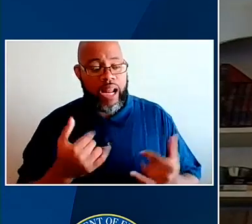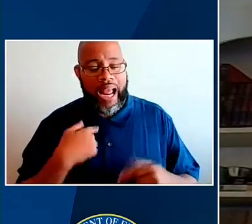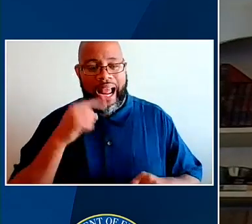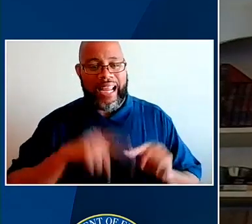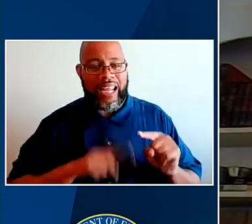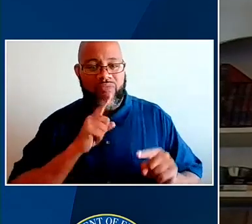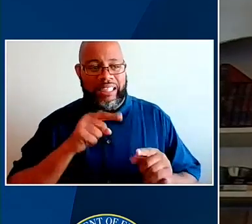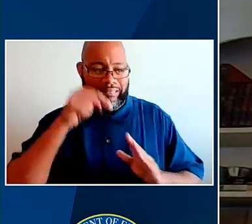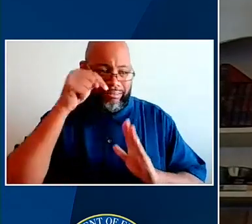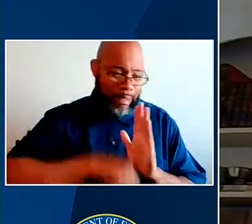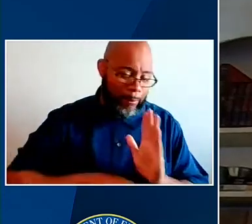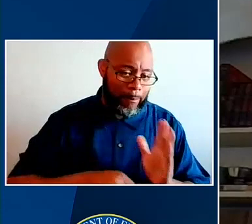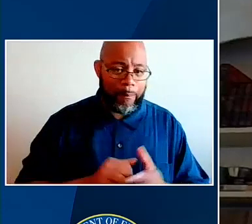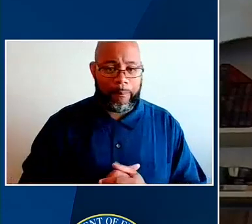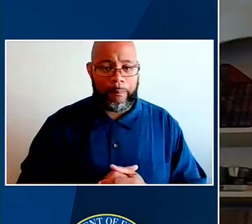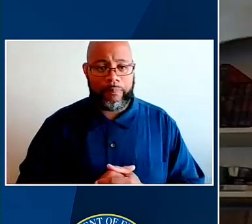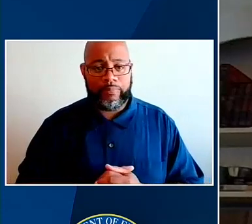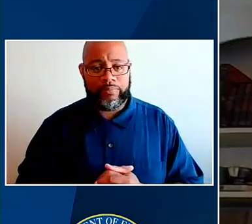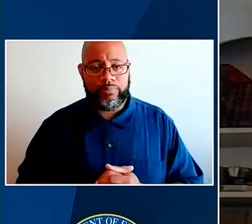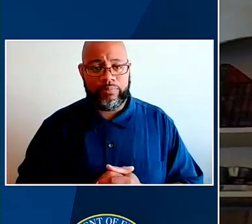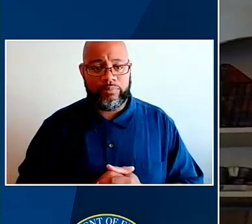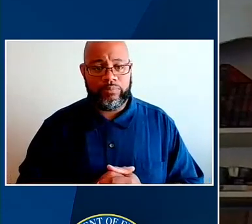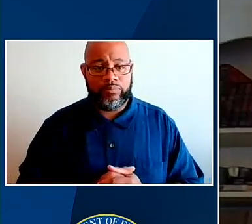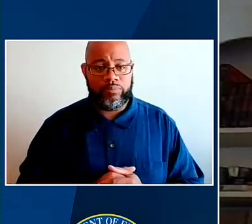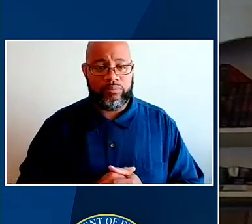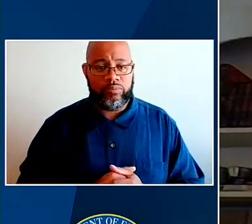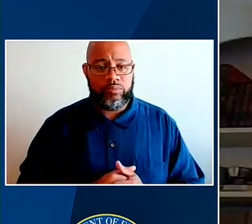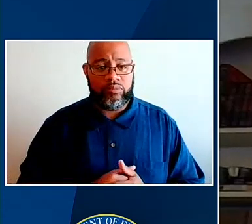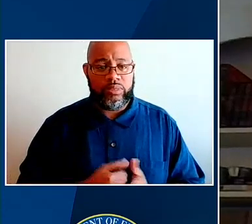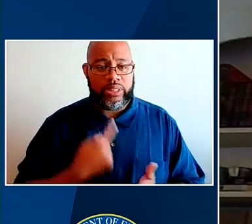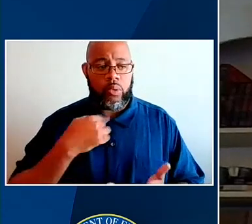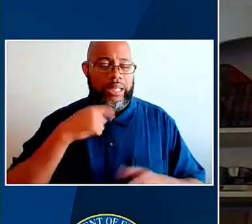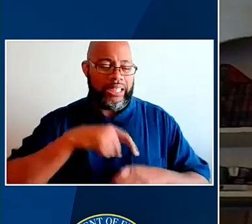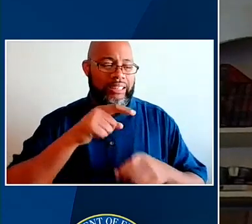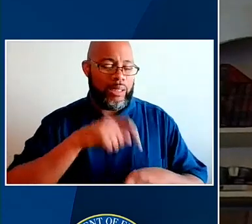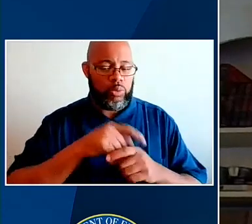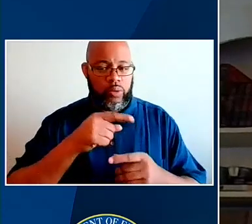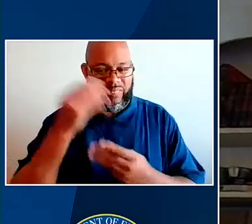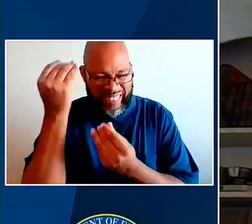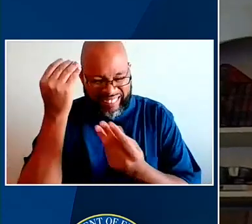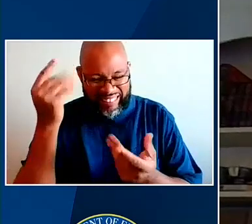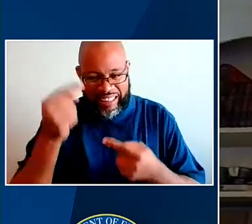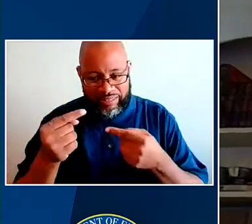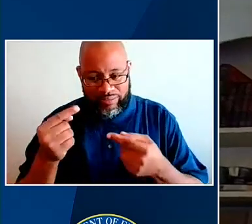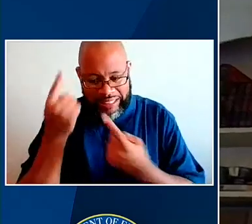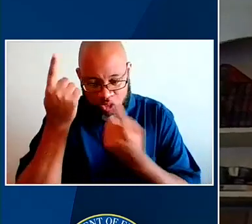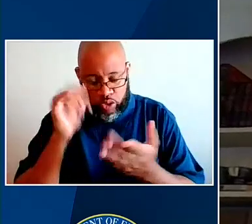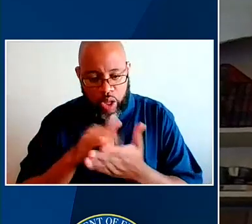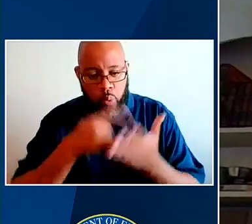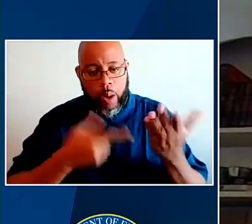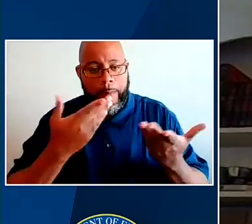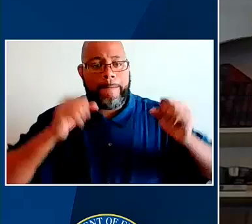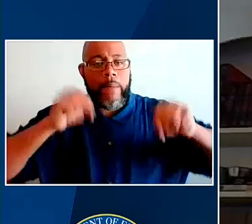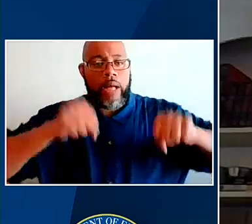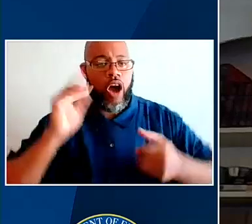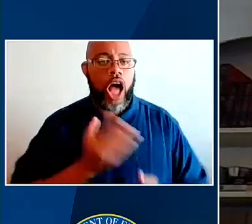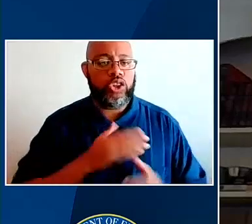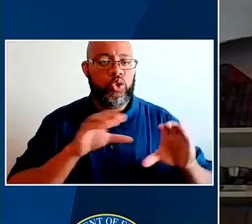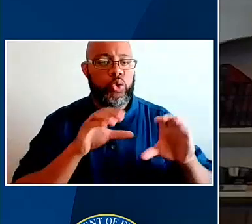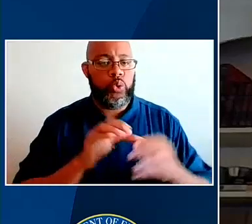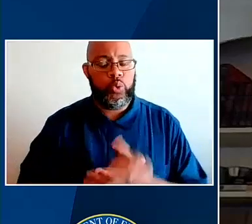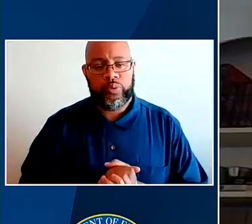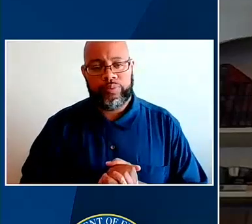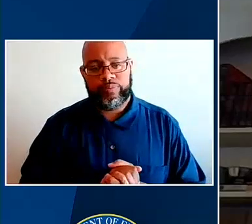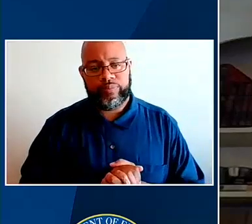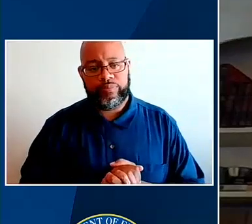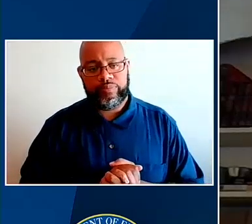further than that, you know, to say that we'll need time to digest that and see what might be possible for us to do and what might